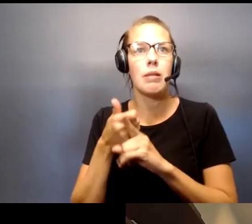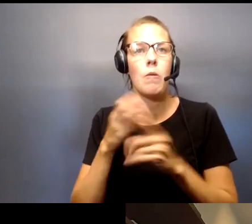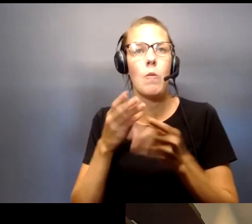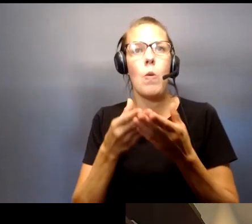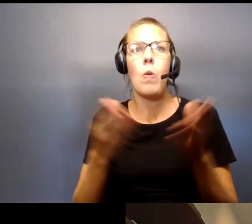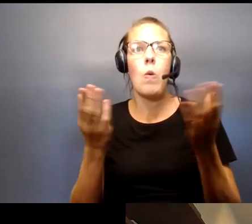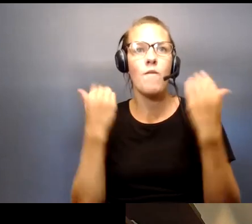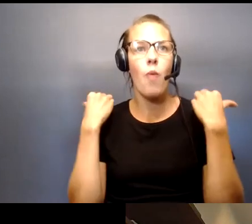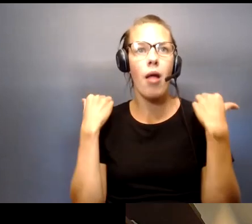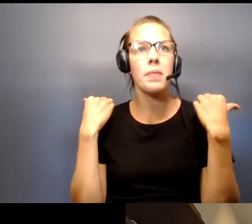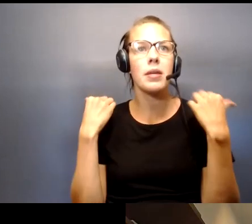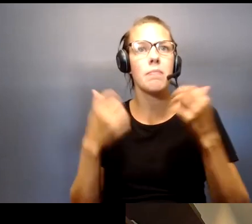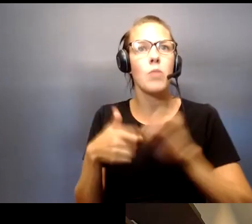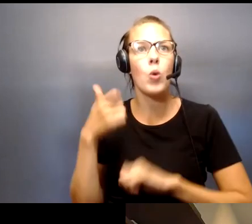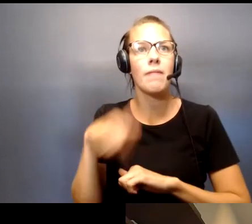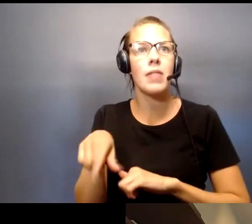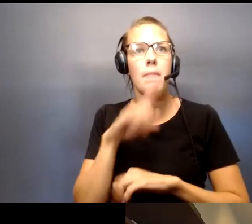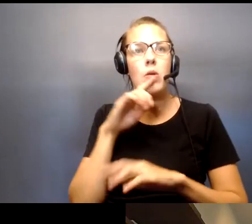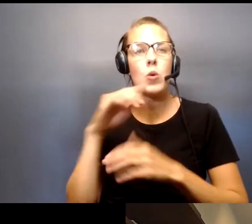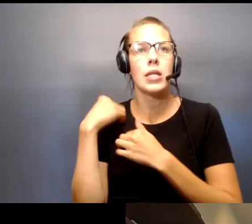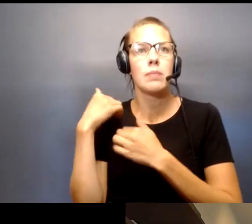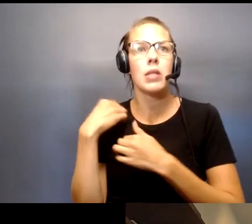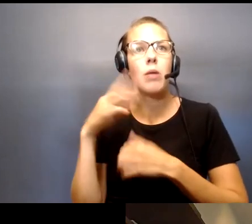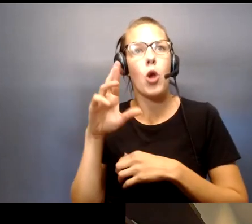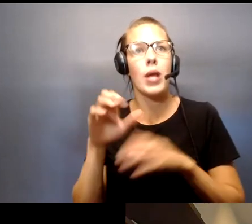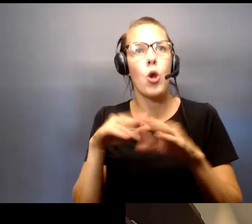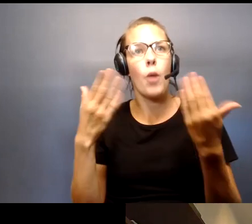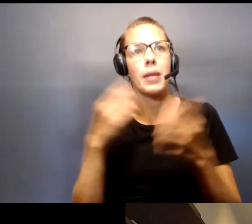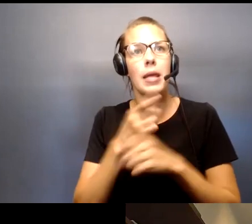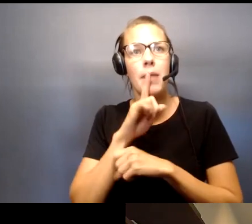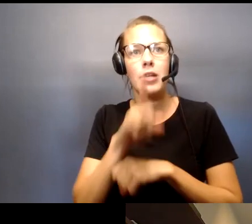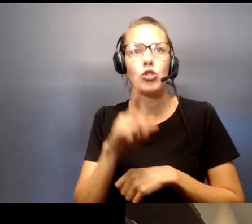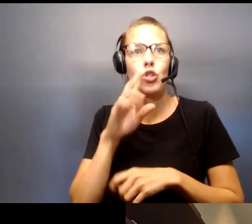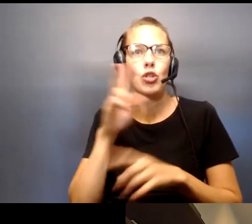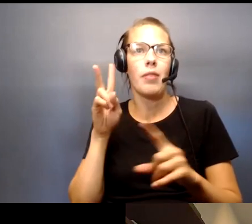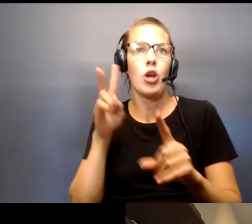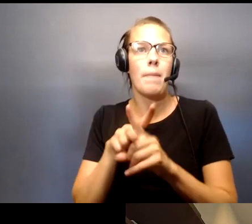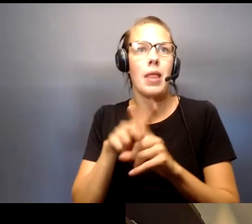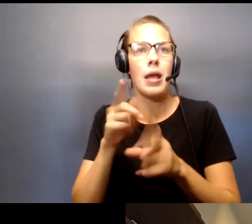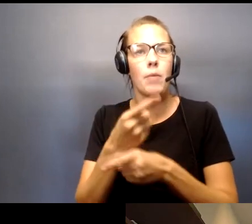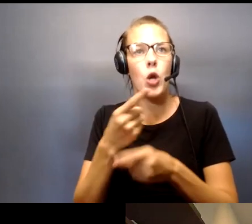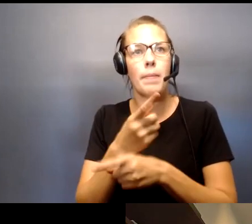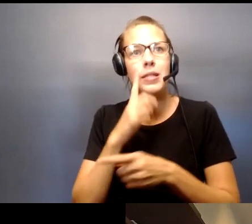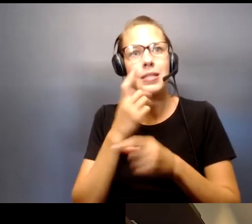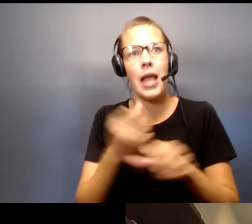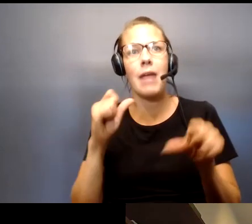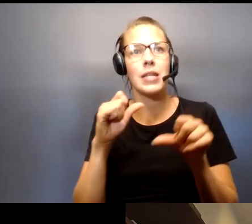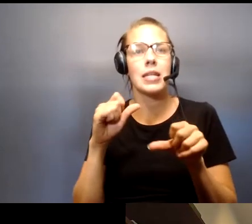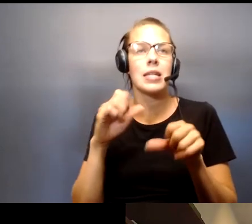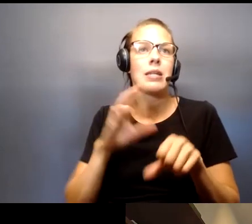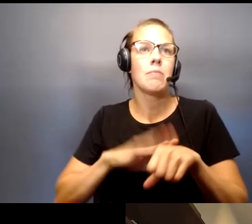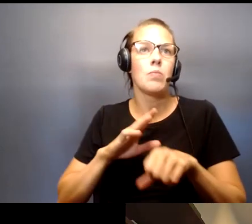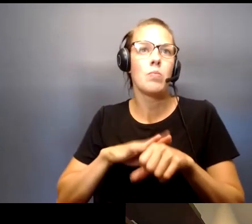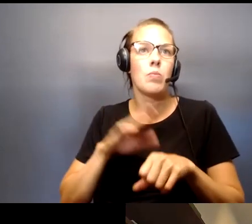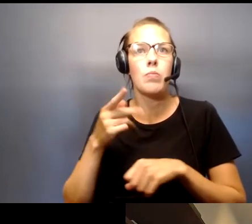overwhelming majority of them have been responsible in their reopening of making sure that they were applying the appropriate safety protocols and social